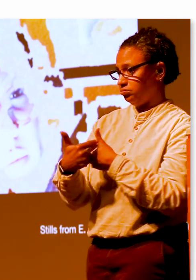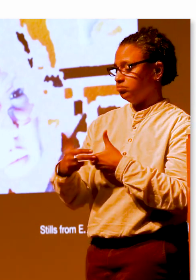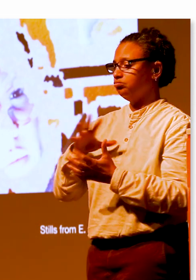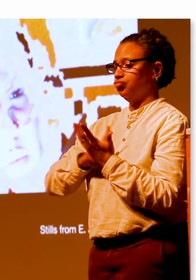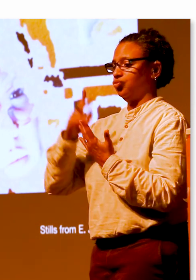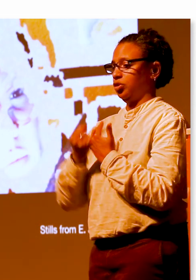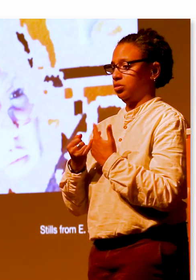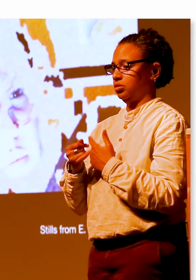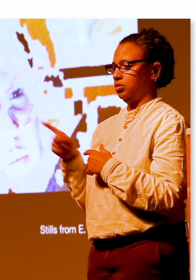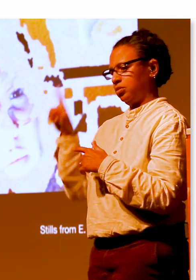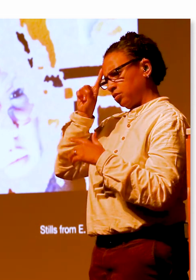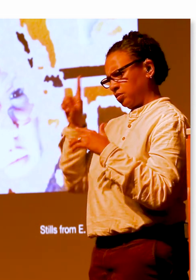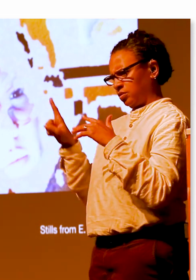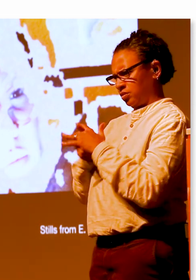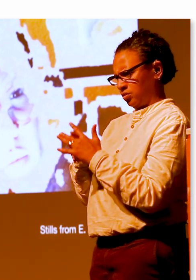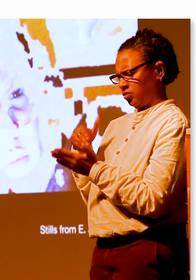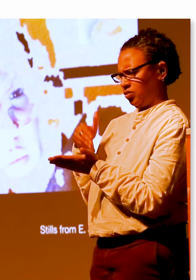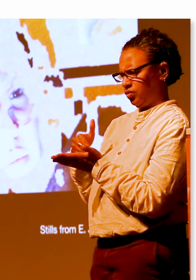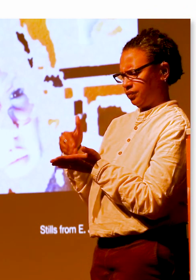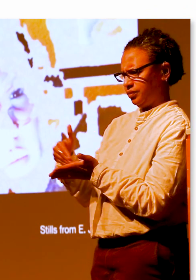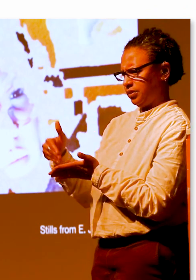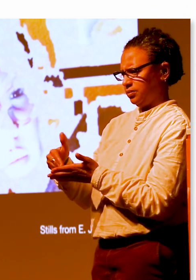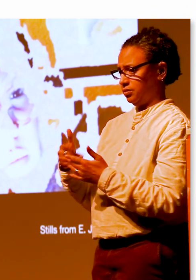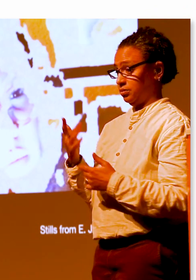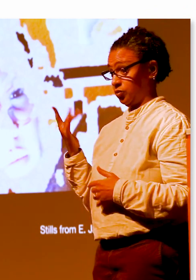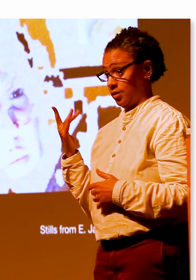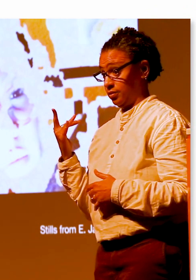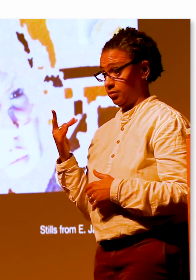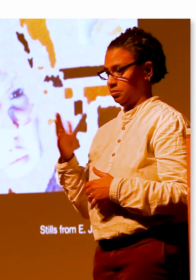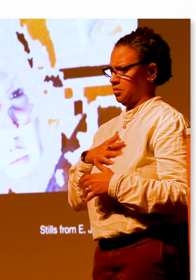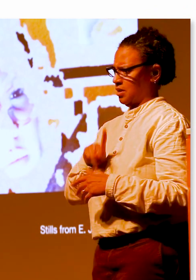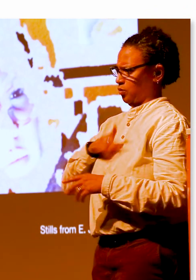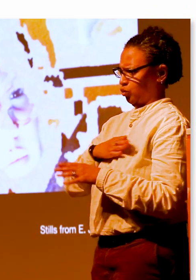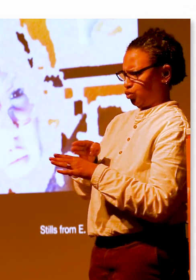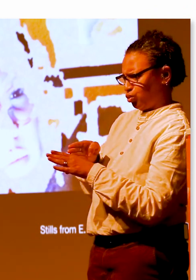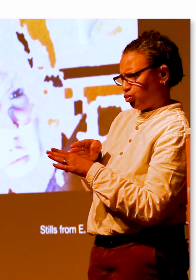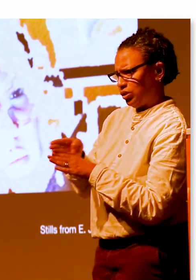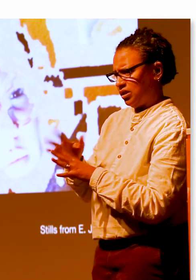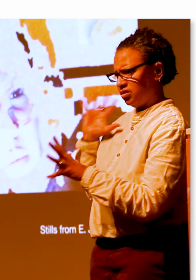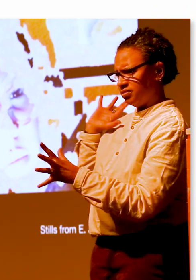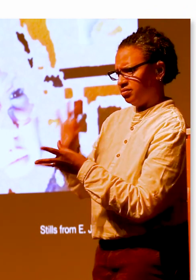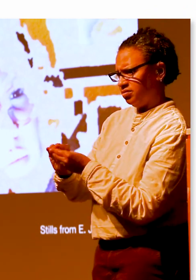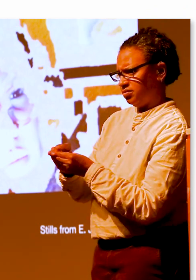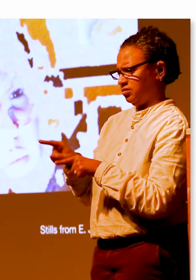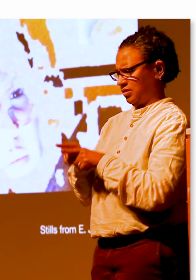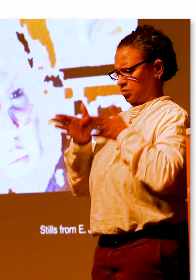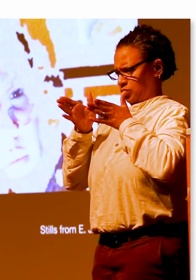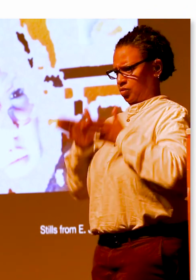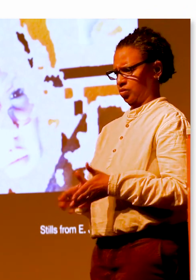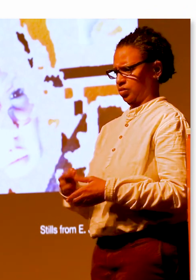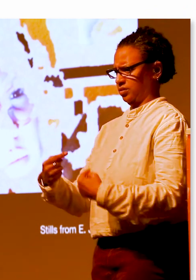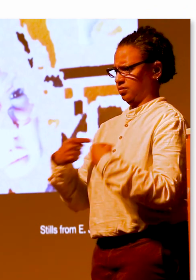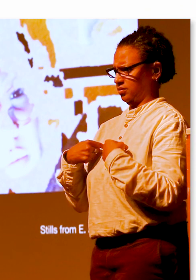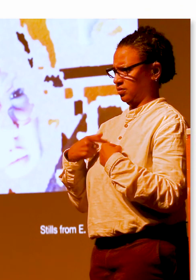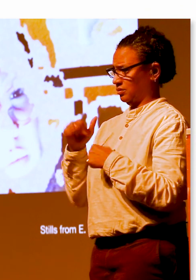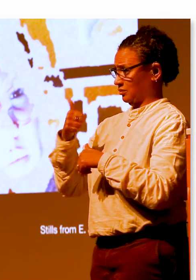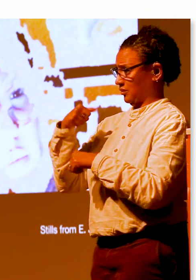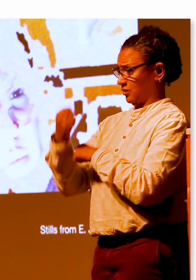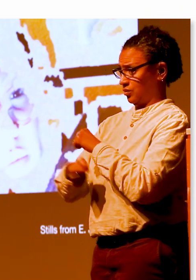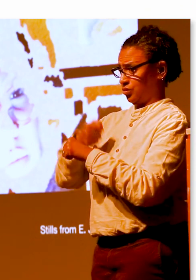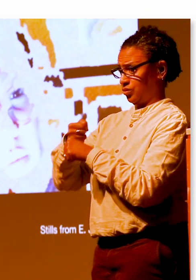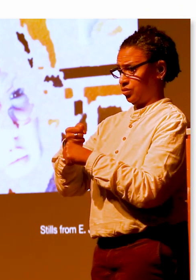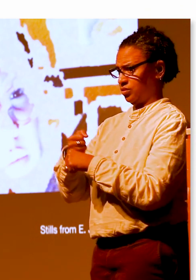many times, especially in my personal career as a person who's kind of for the last decade managed social media channels,